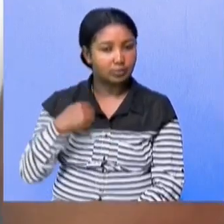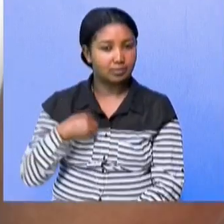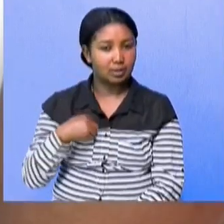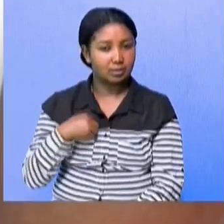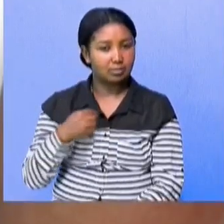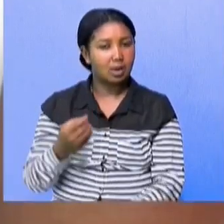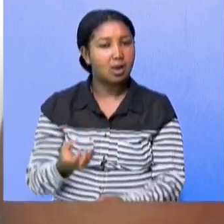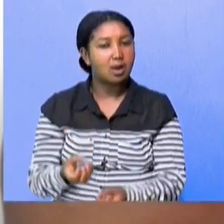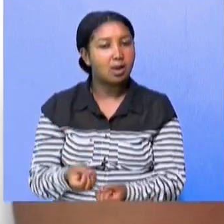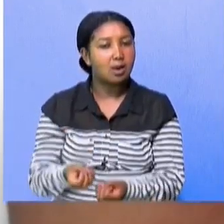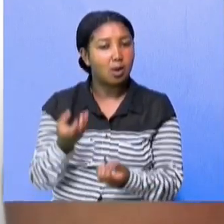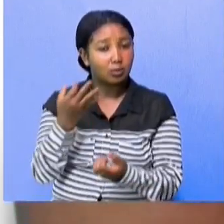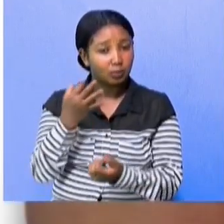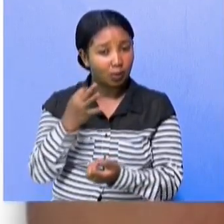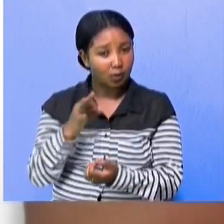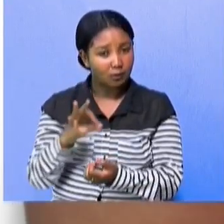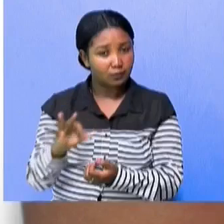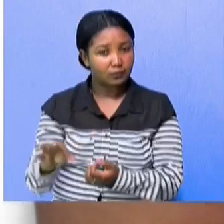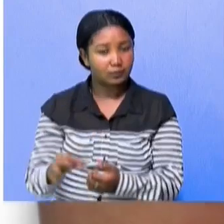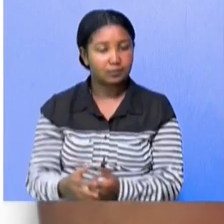a lot of